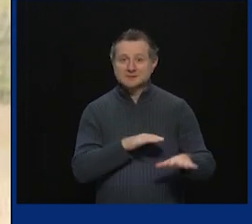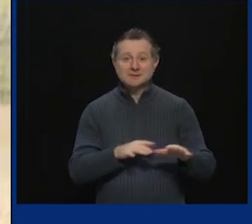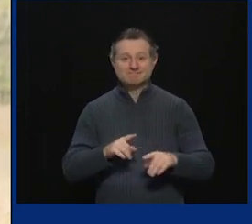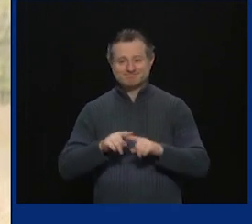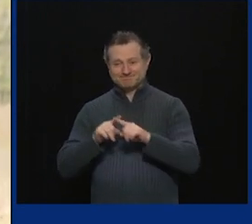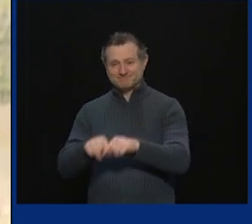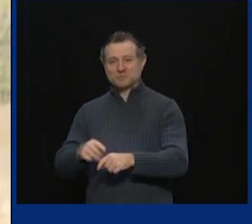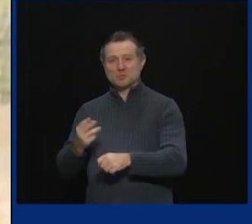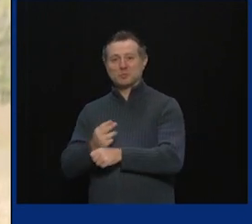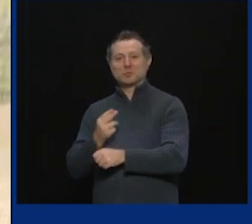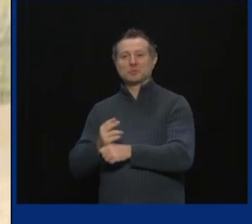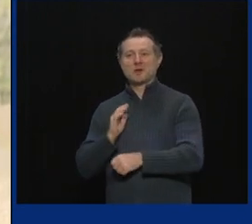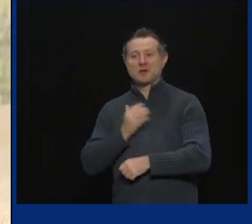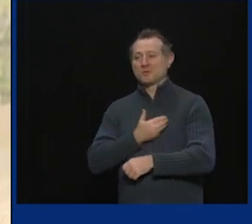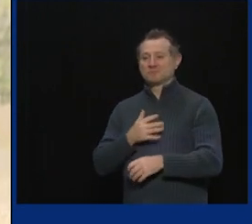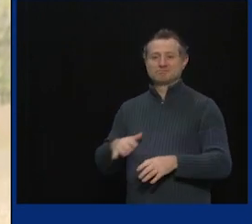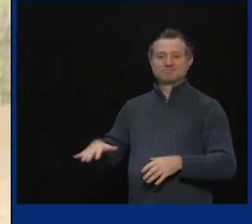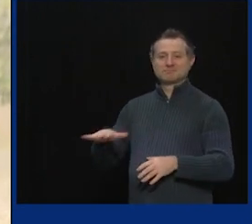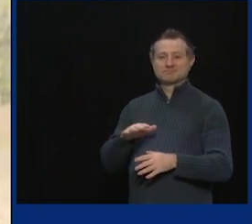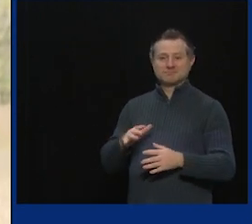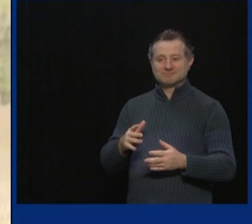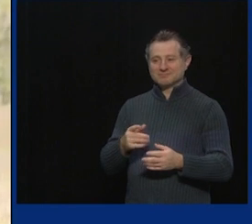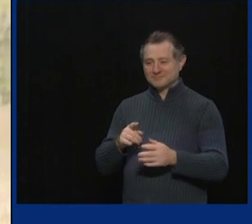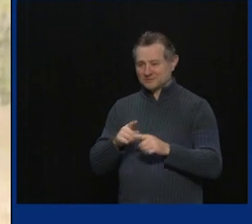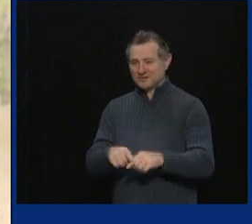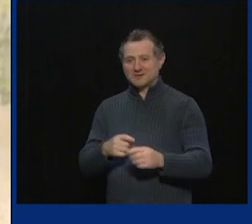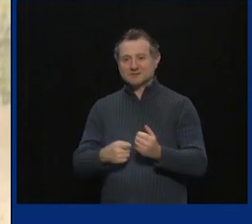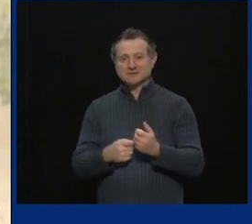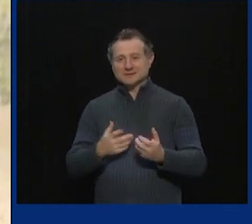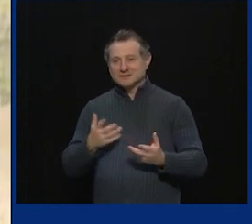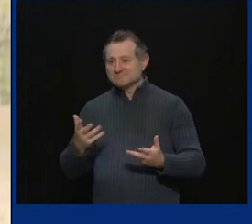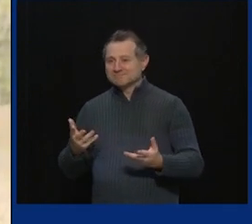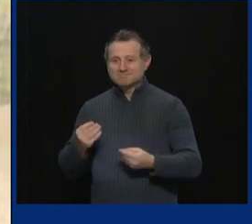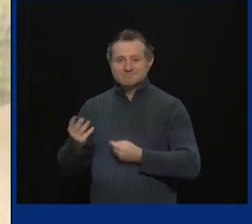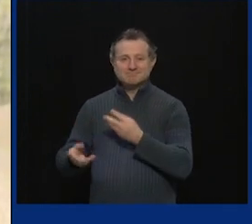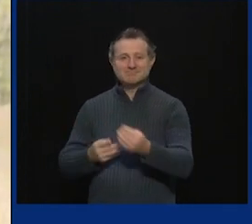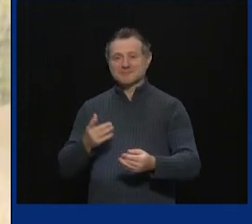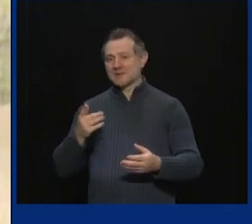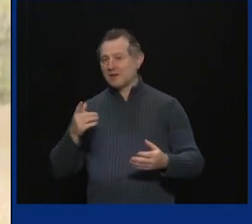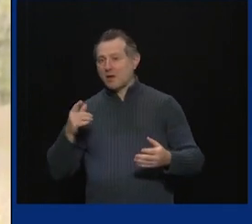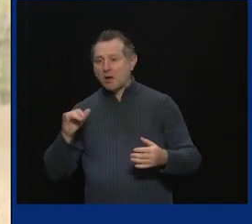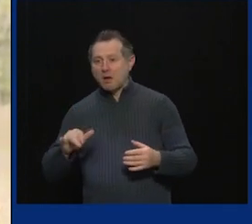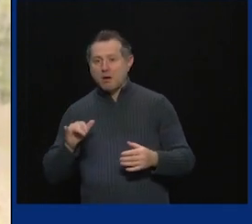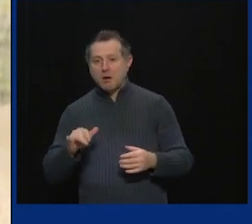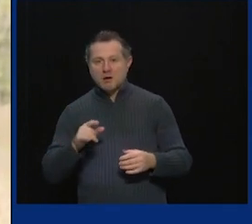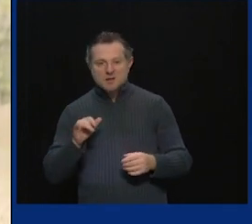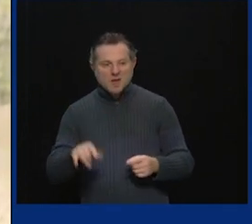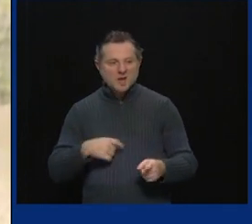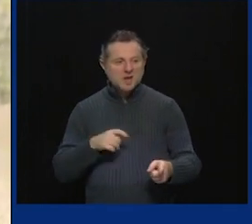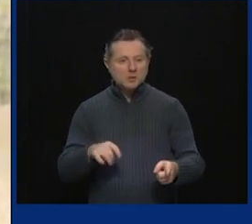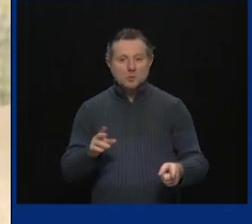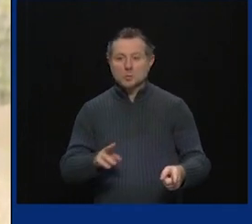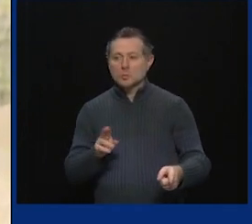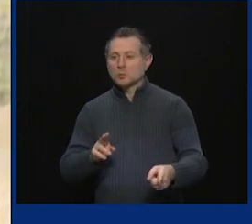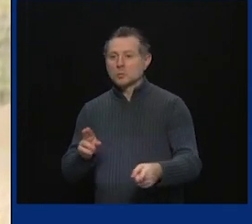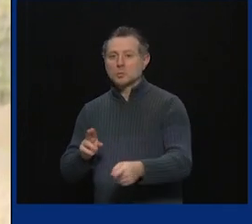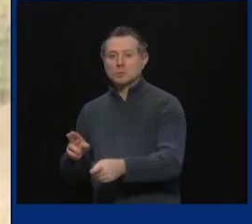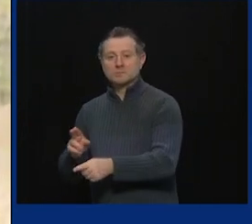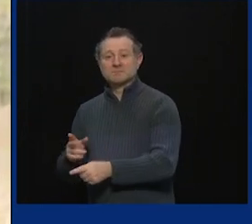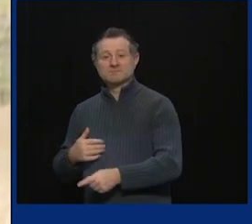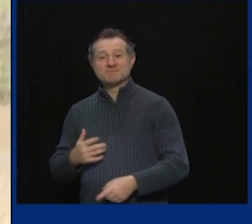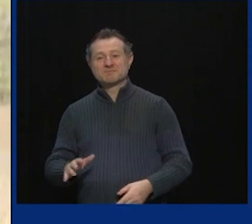realize what Plug Power was doing. We were able to raise $5 billion in the public markets,